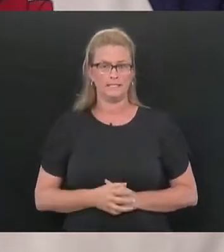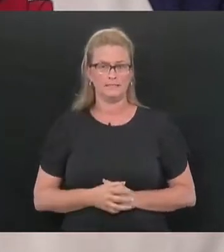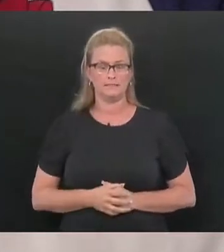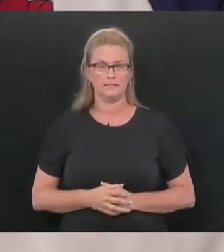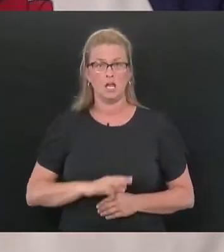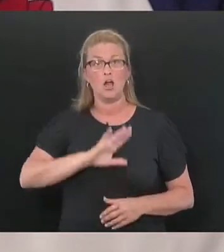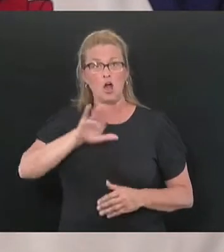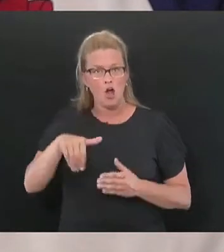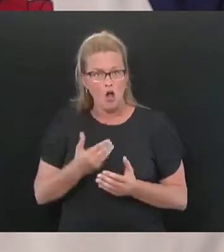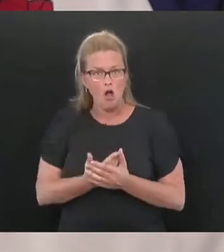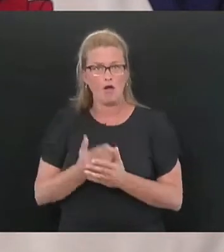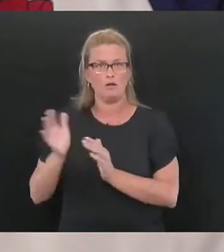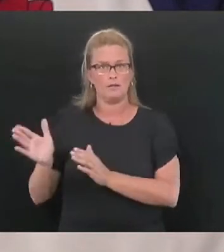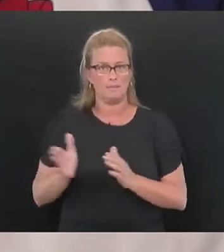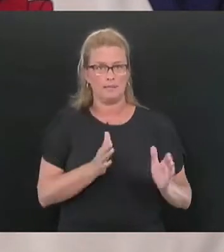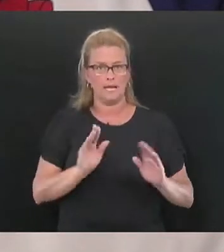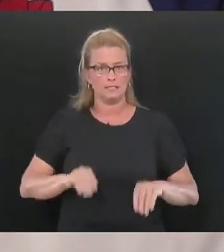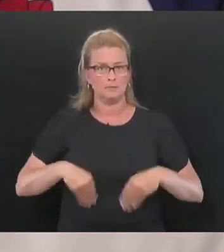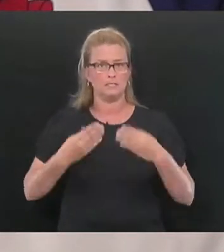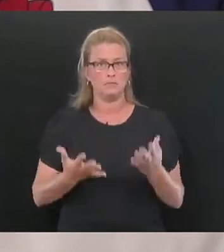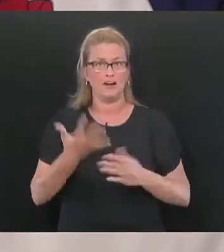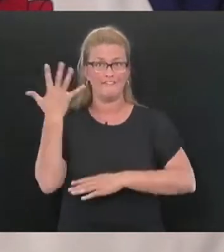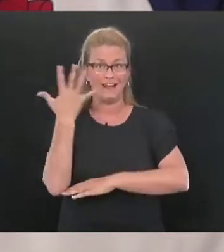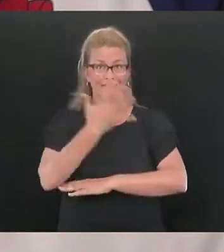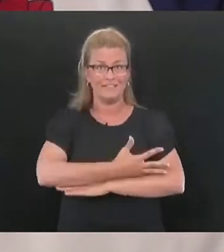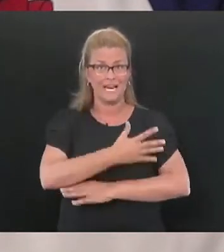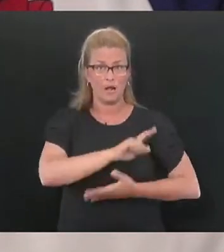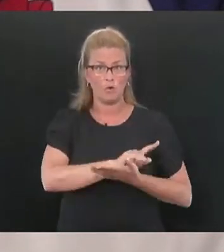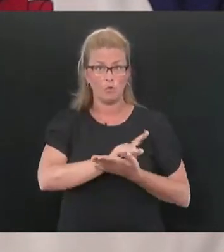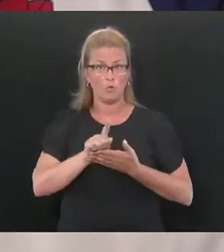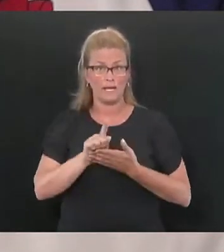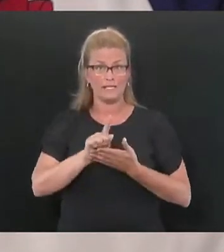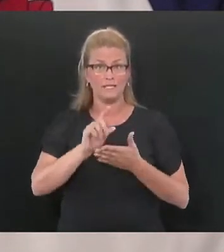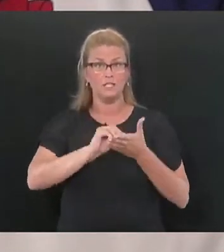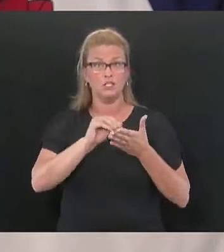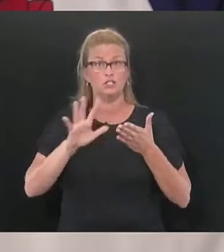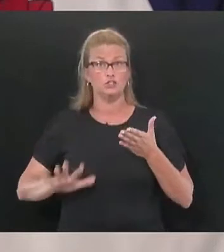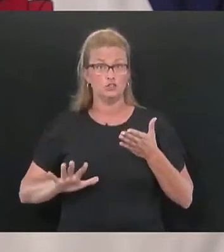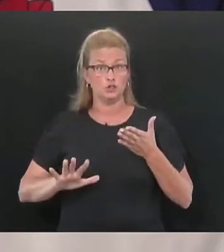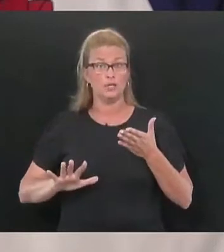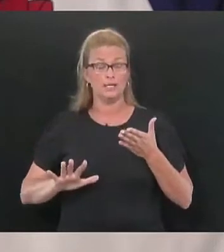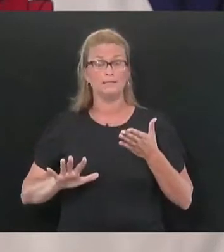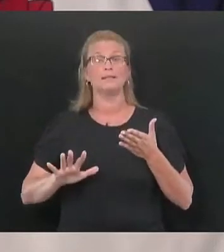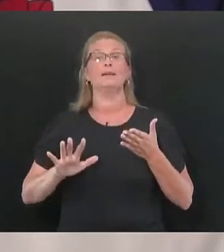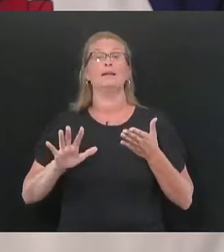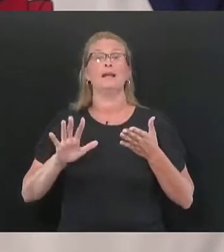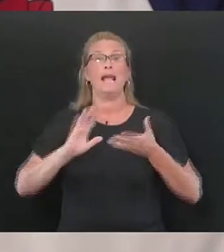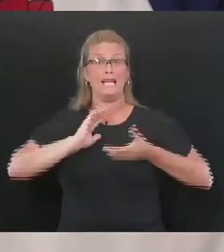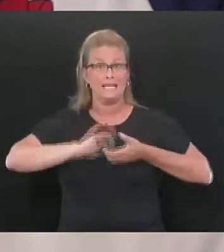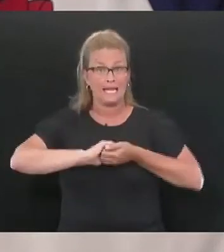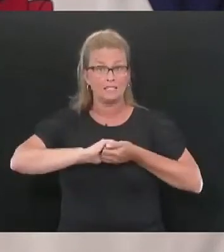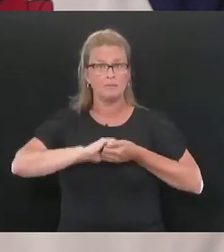must provide for 5-day-a-week student engagement and have virtual school